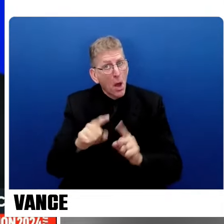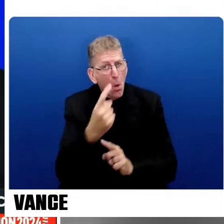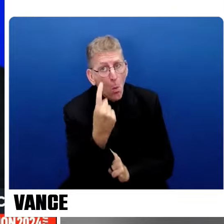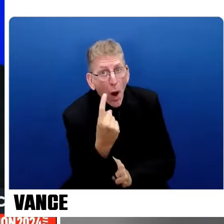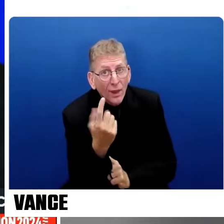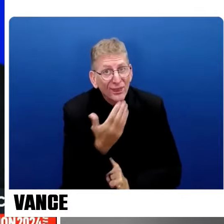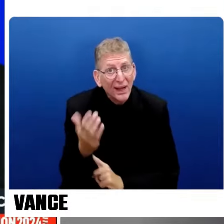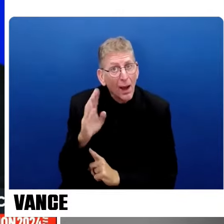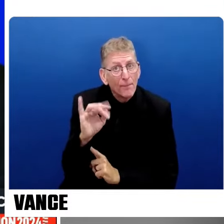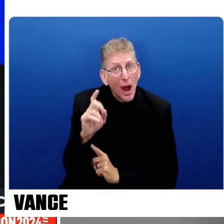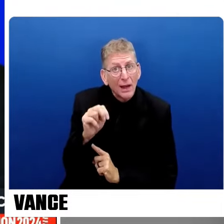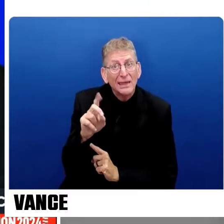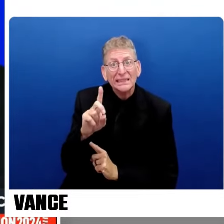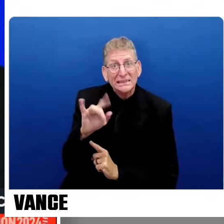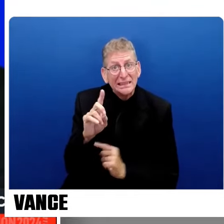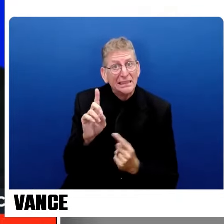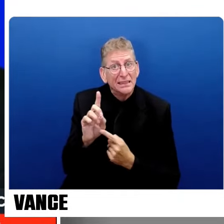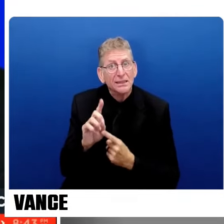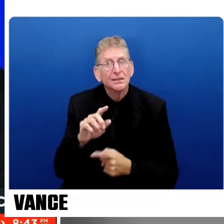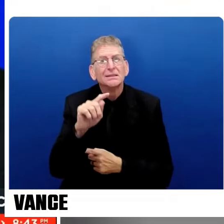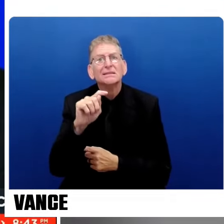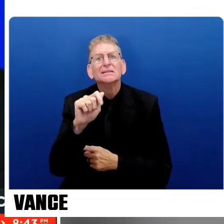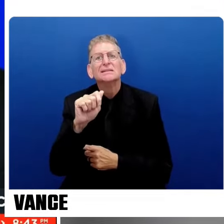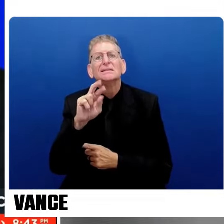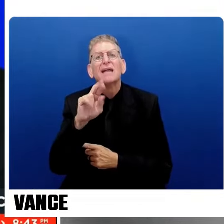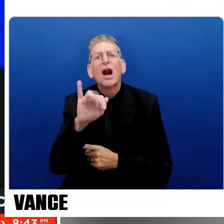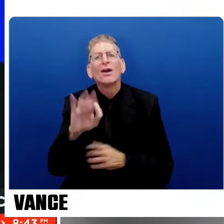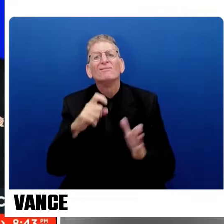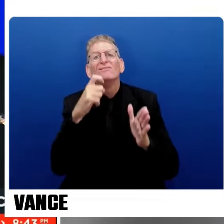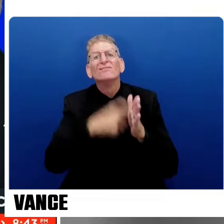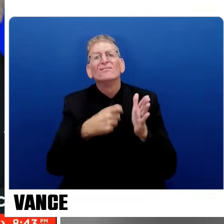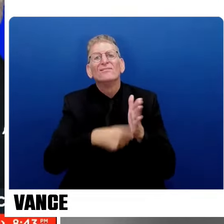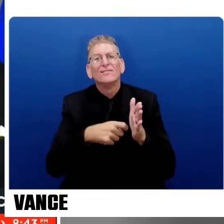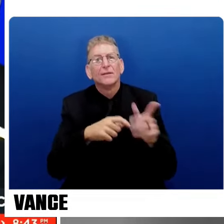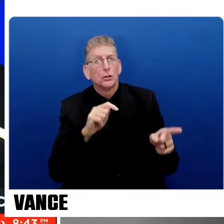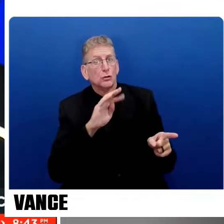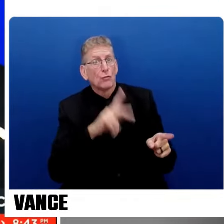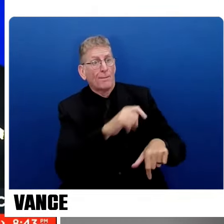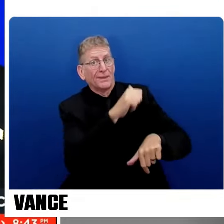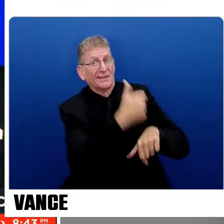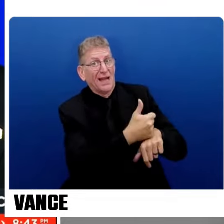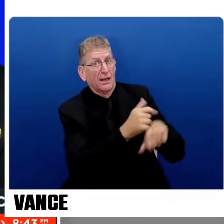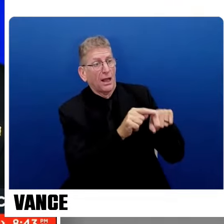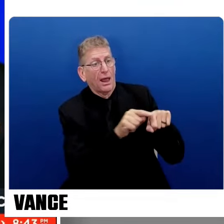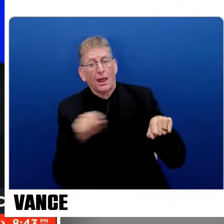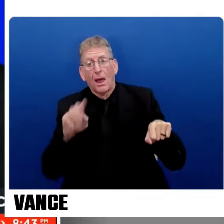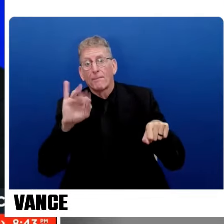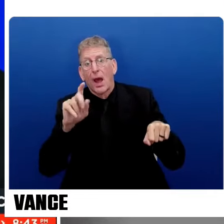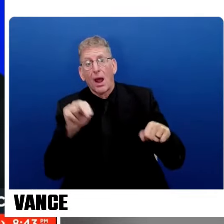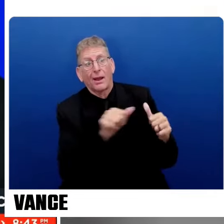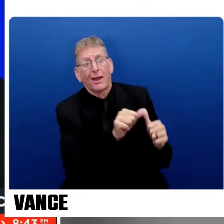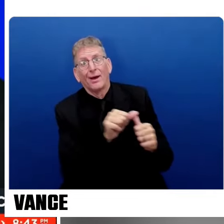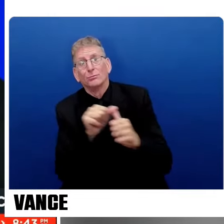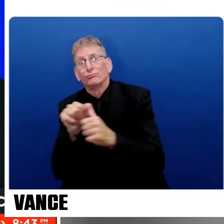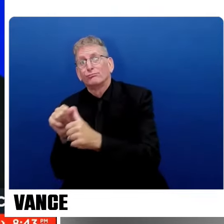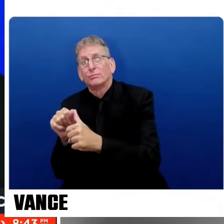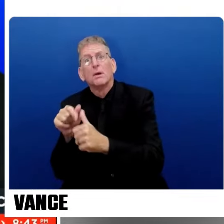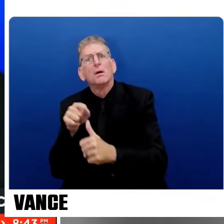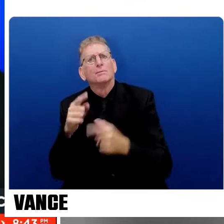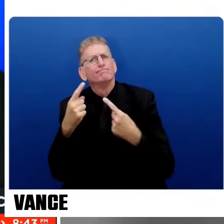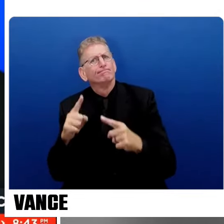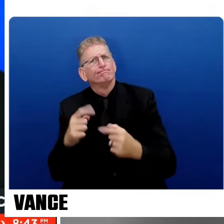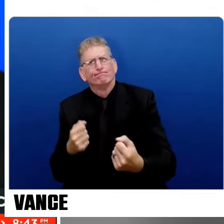protected American manufacturing jobs. And it's the one issue, the most pro-worker part of the Biden administration, it's the one issue where Kamala Harris